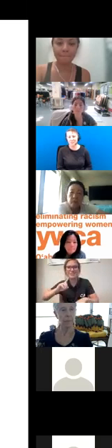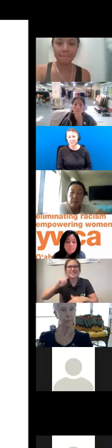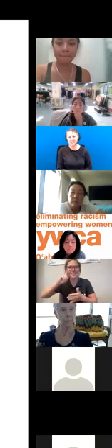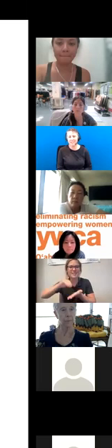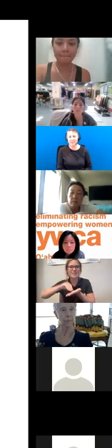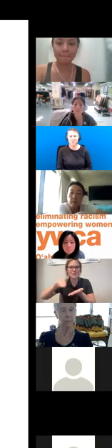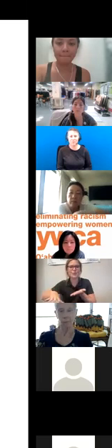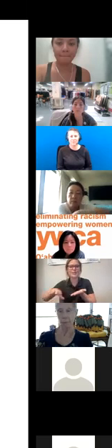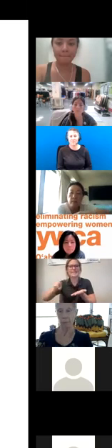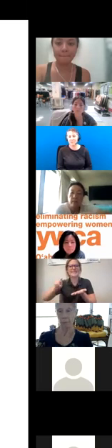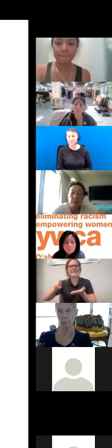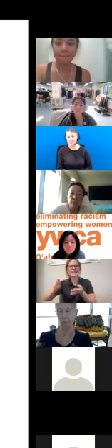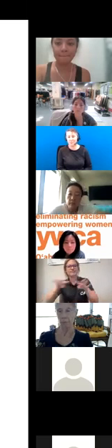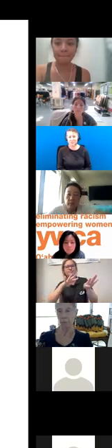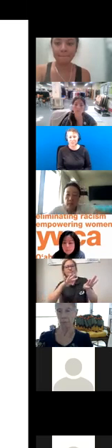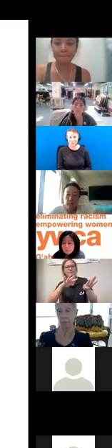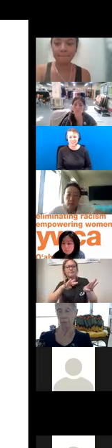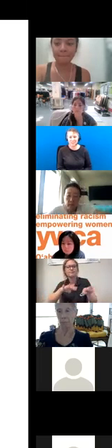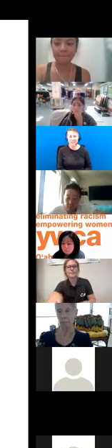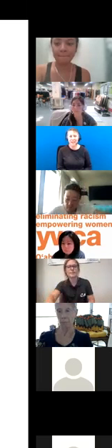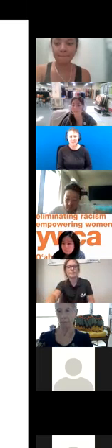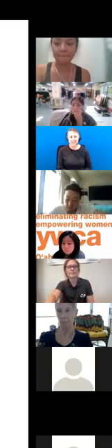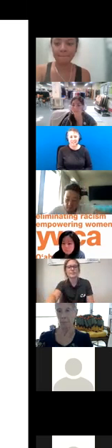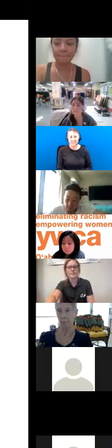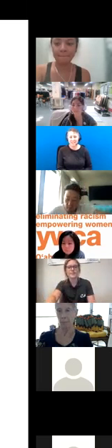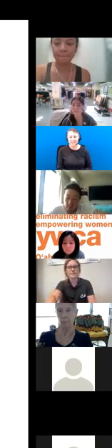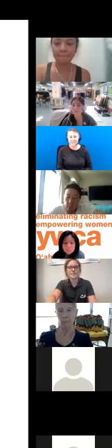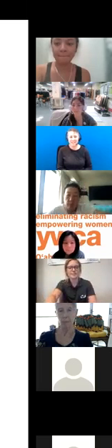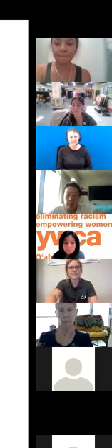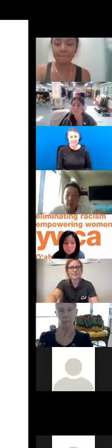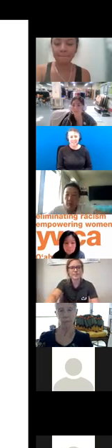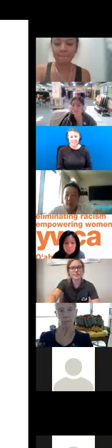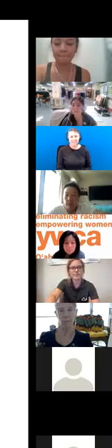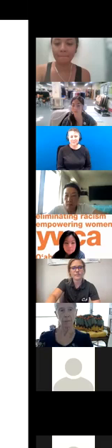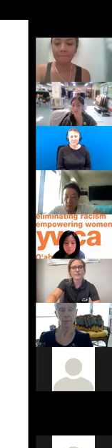deafs, in the deaf school, because they have deaf teachers and students, but they can see this.